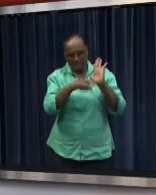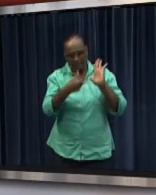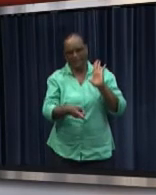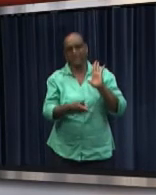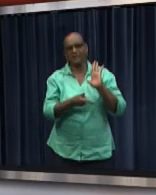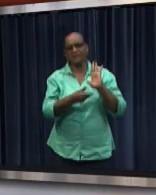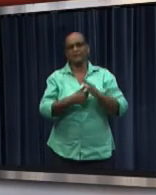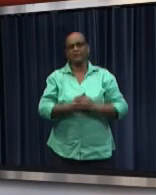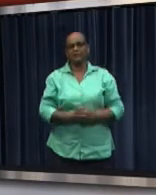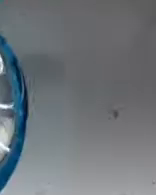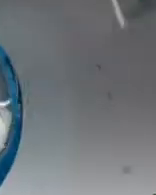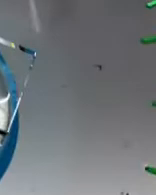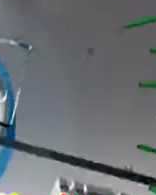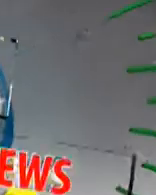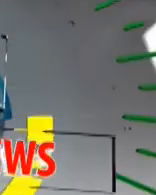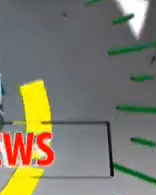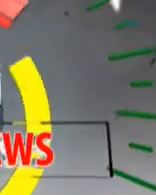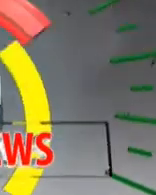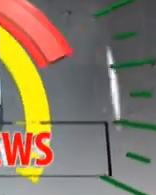standards.